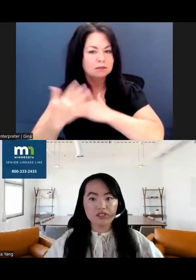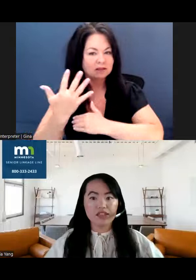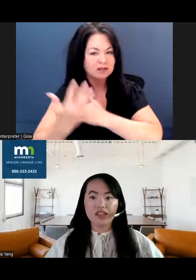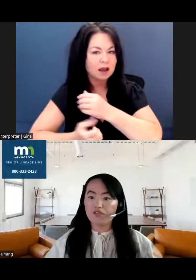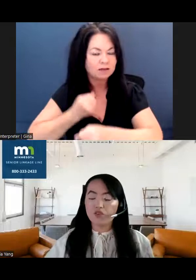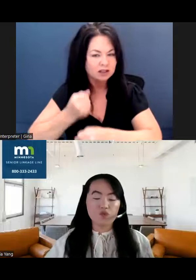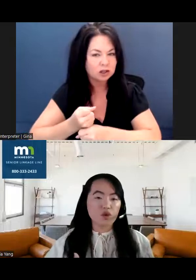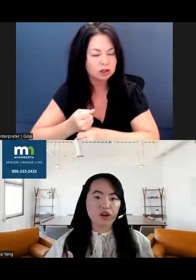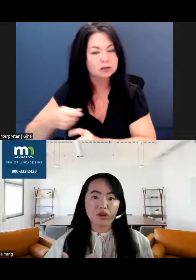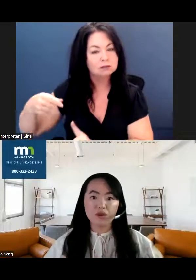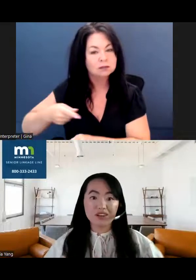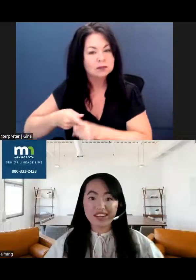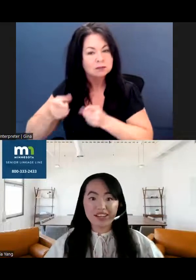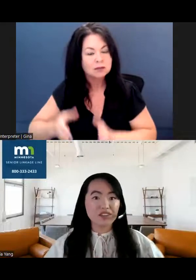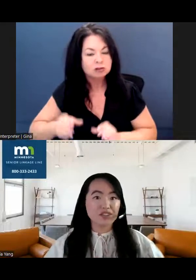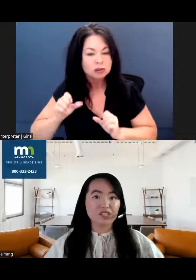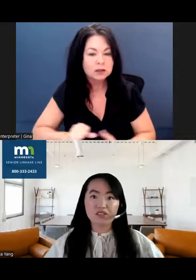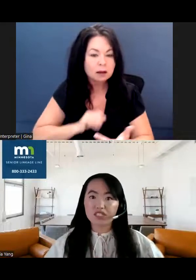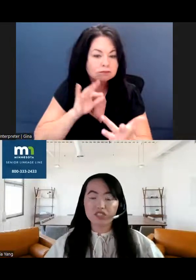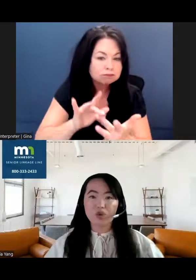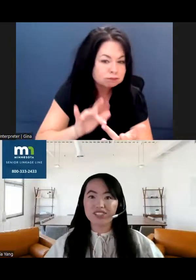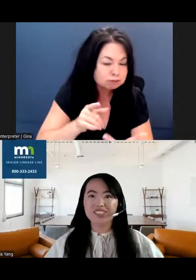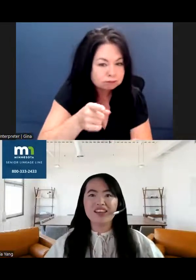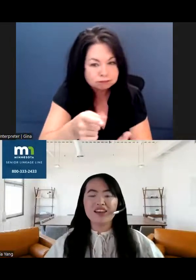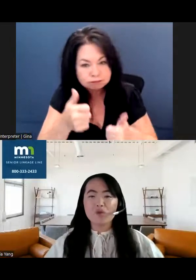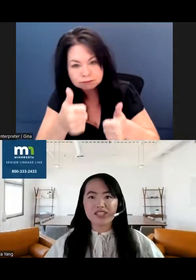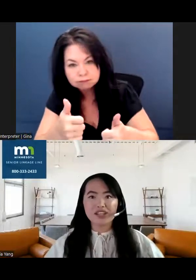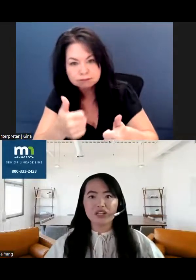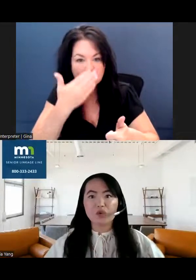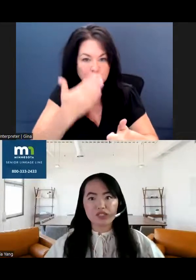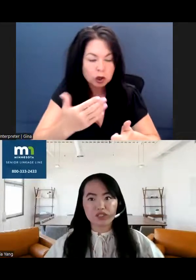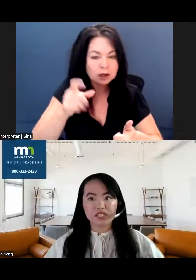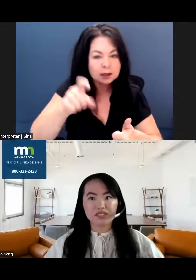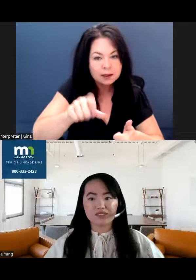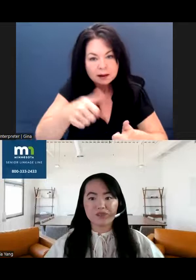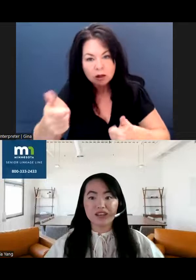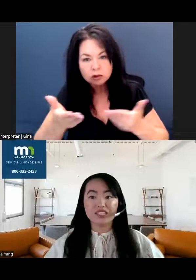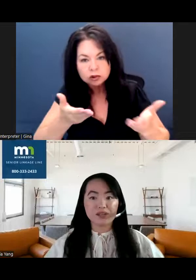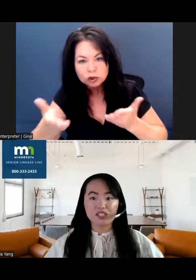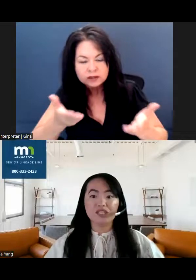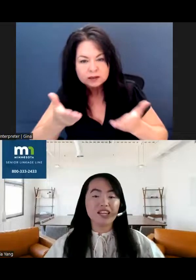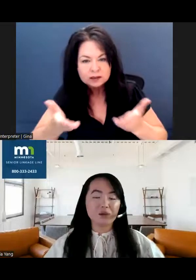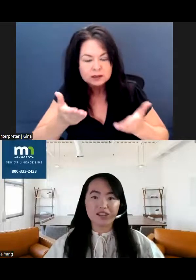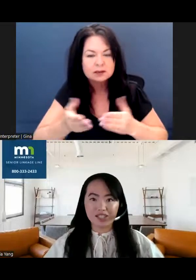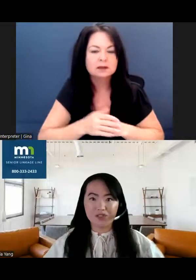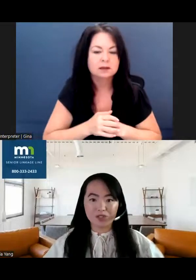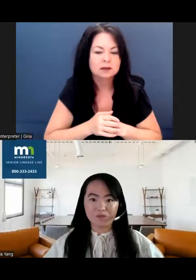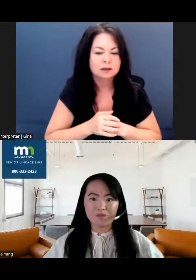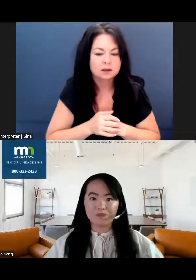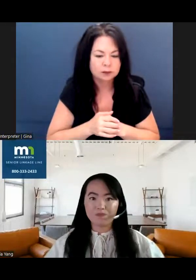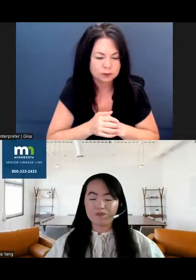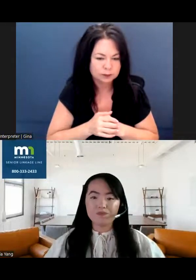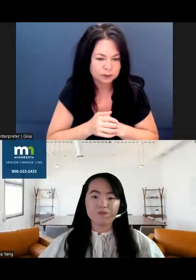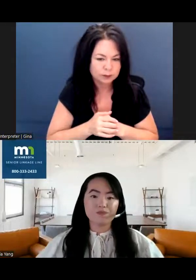on you to see if you are needing other services or just wanting other resources. The specialist can help connect you